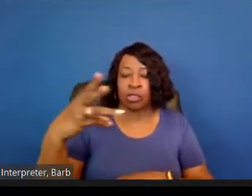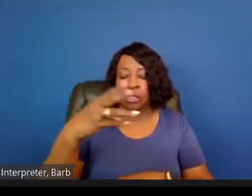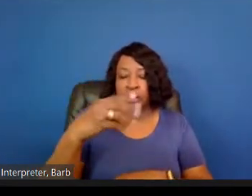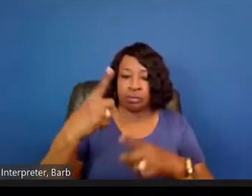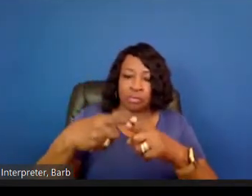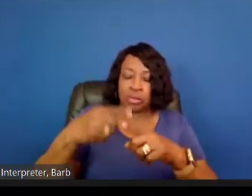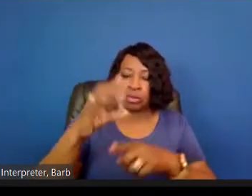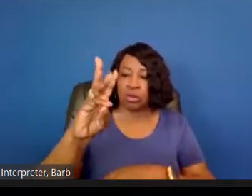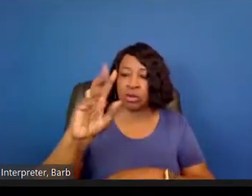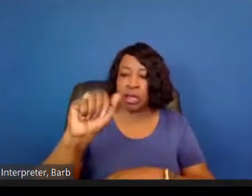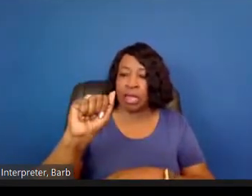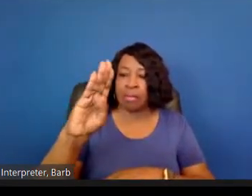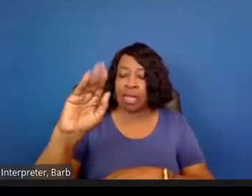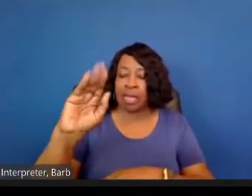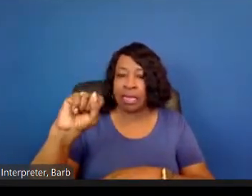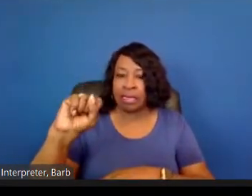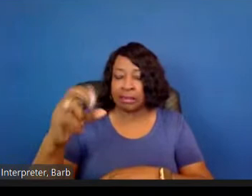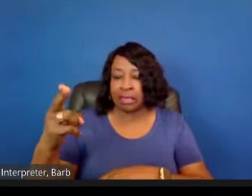Post-construction,